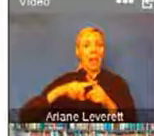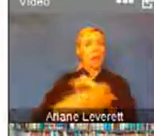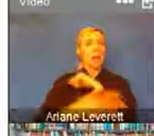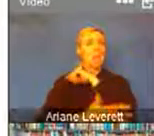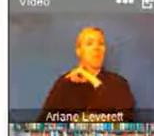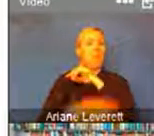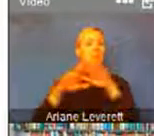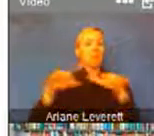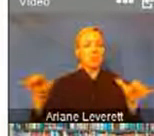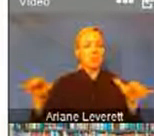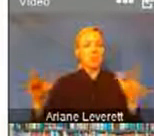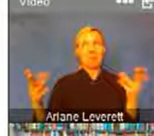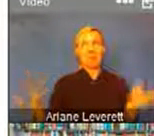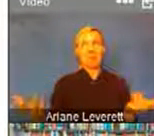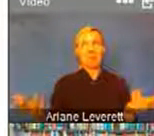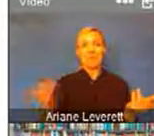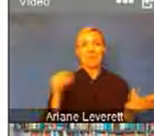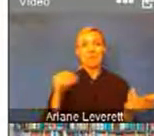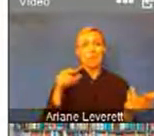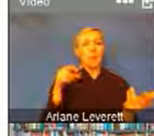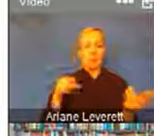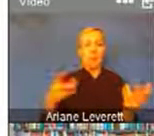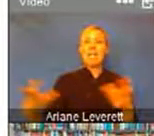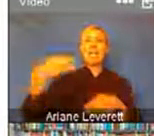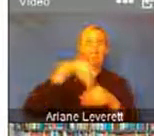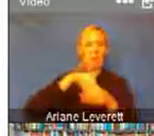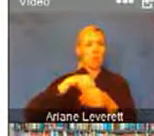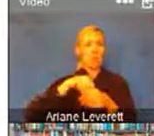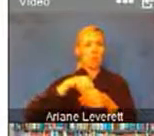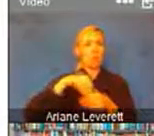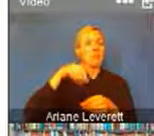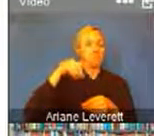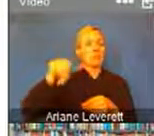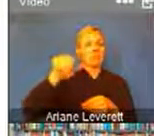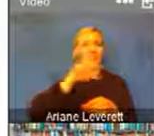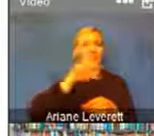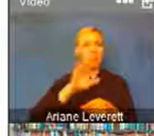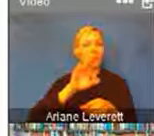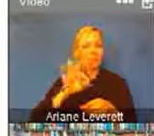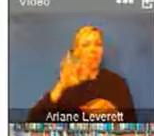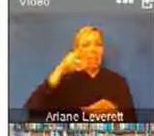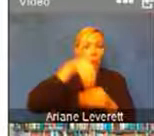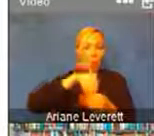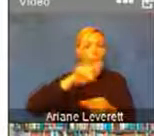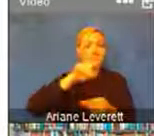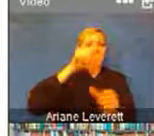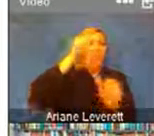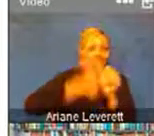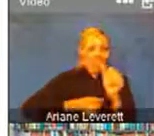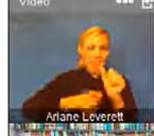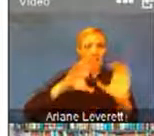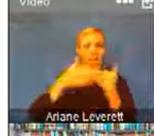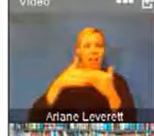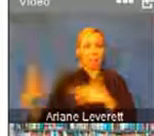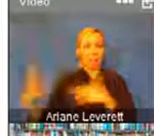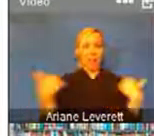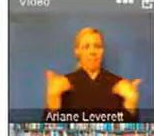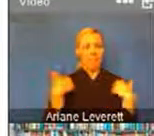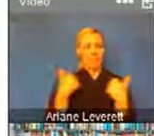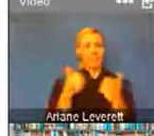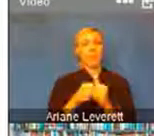responsible ministries, so there is the need of collaboration between the ministries. Also, social